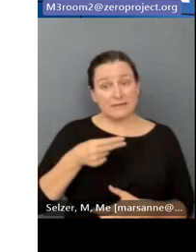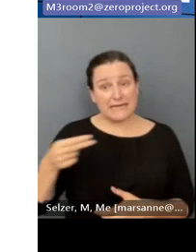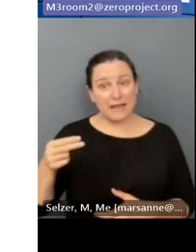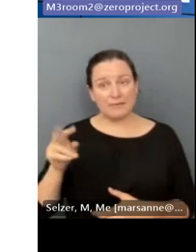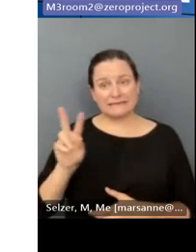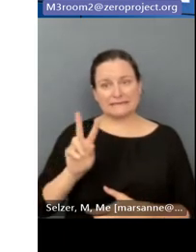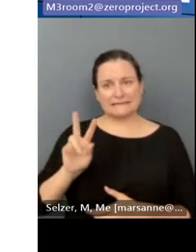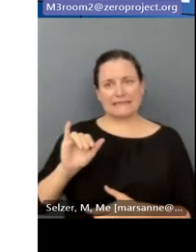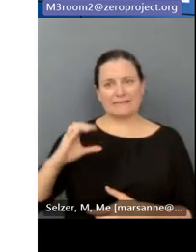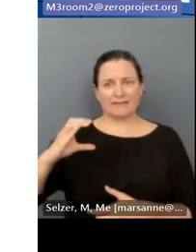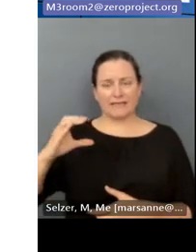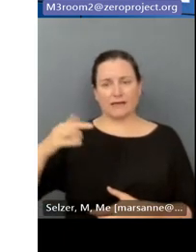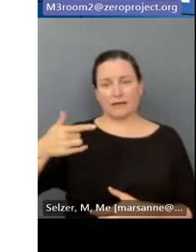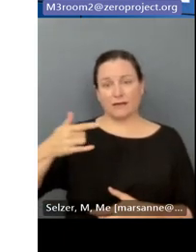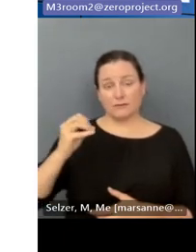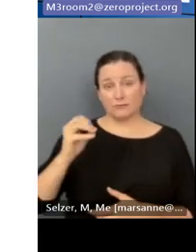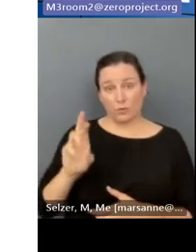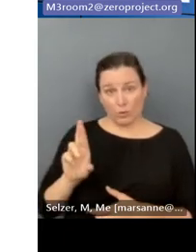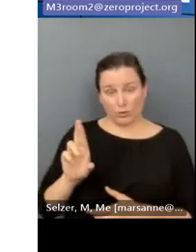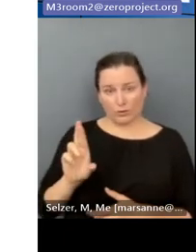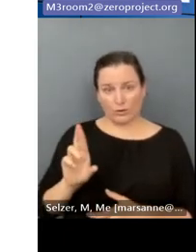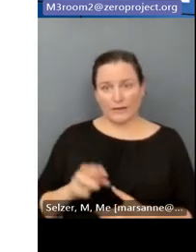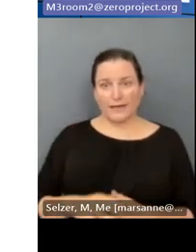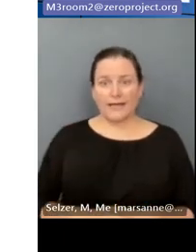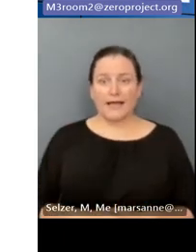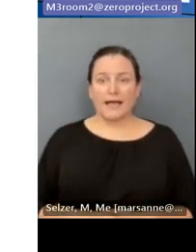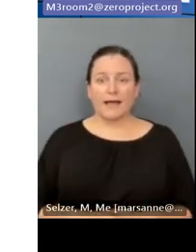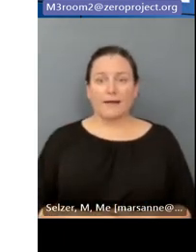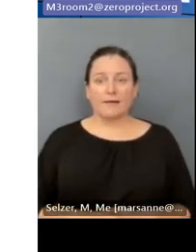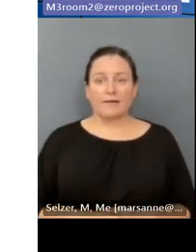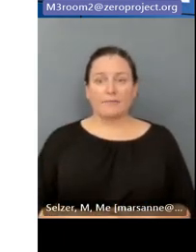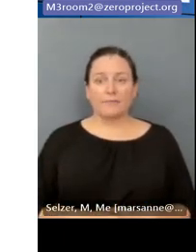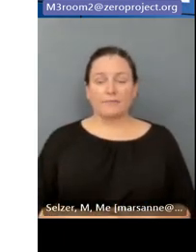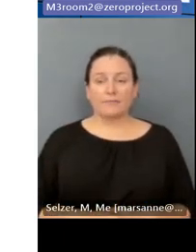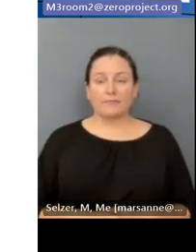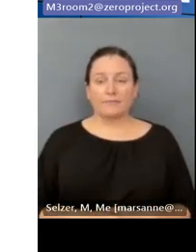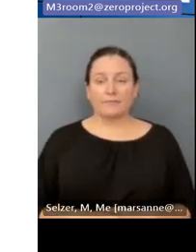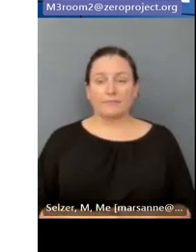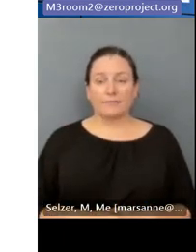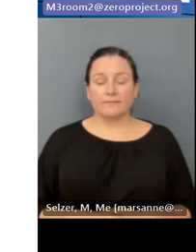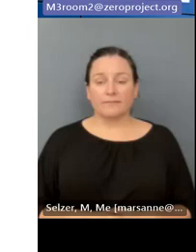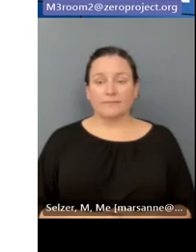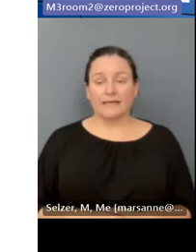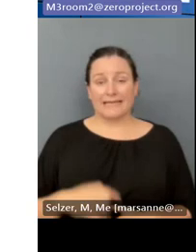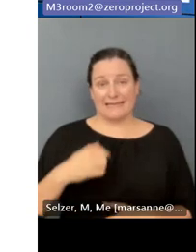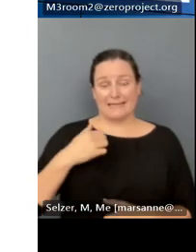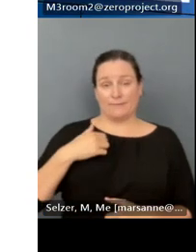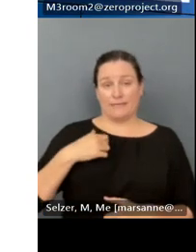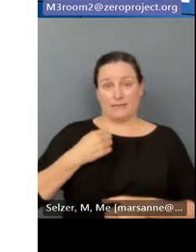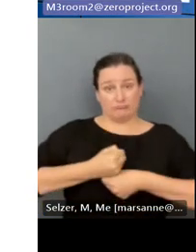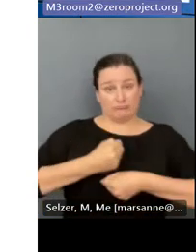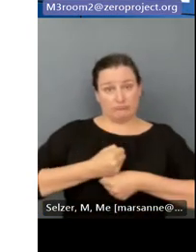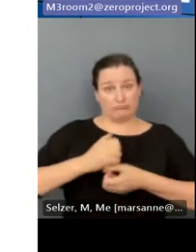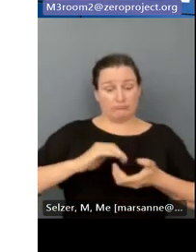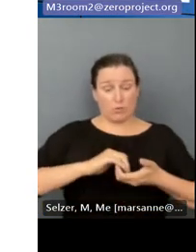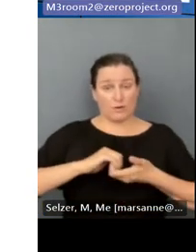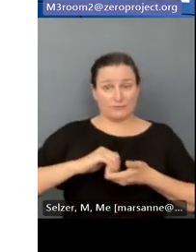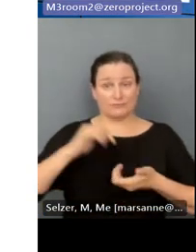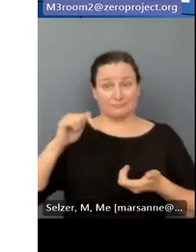an important institute for to share the information about the people with intellectual disability,